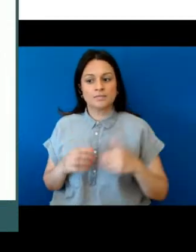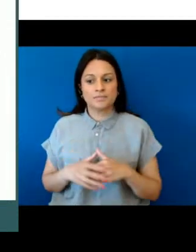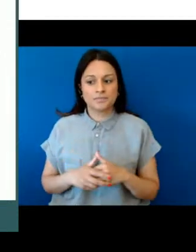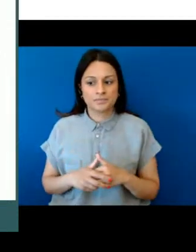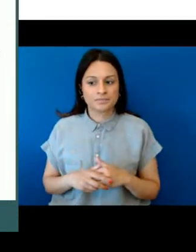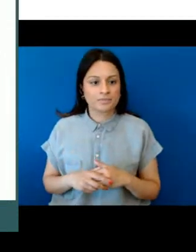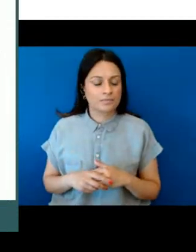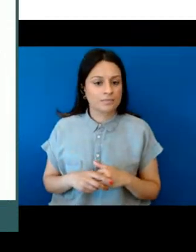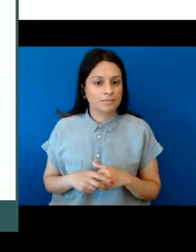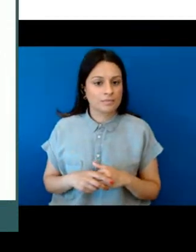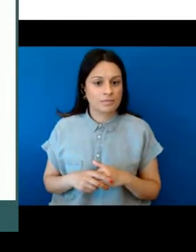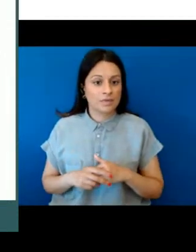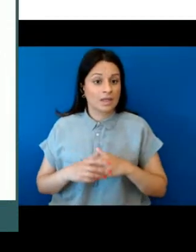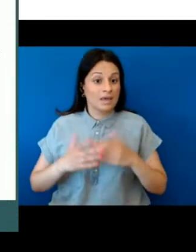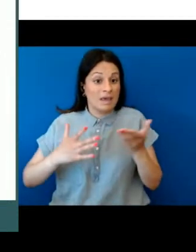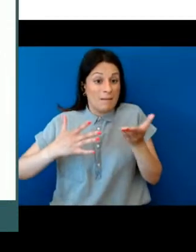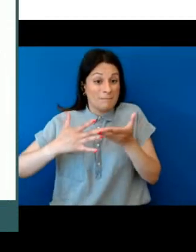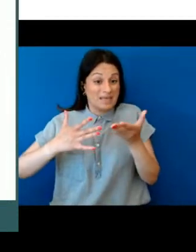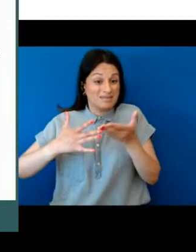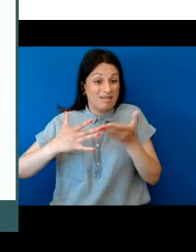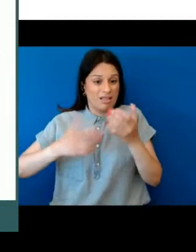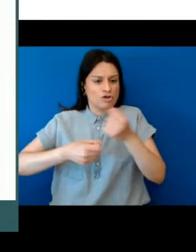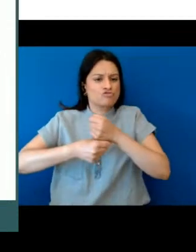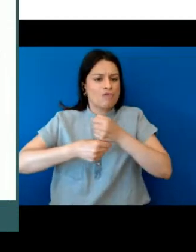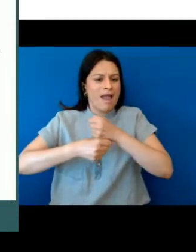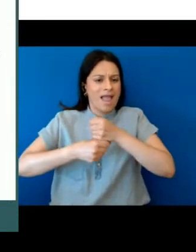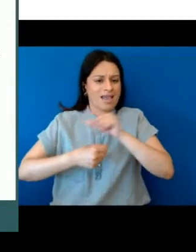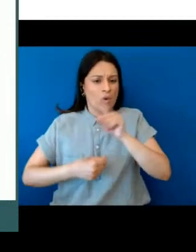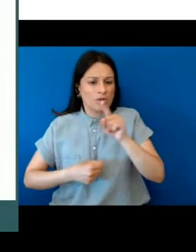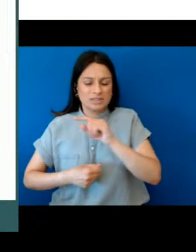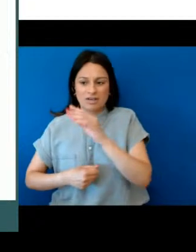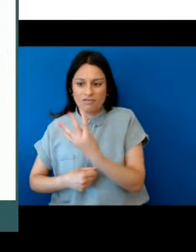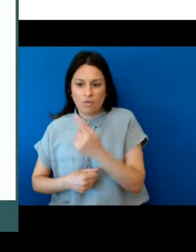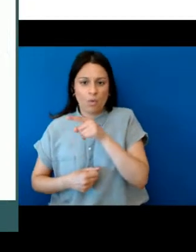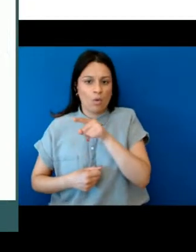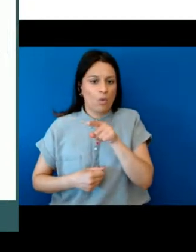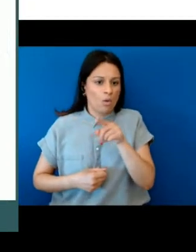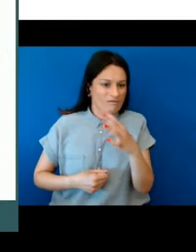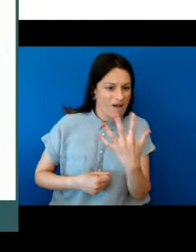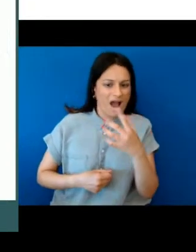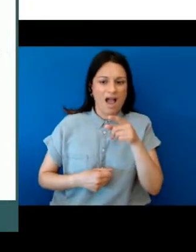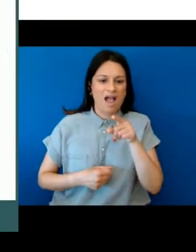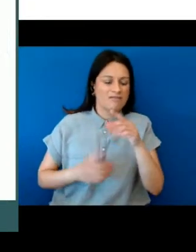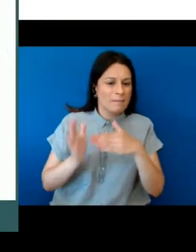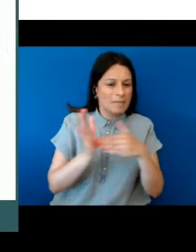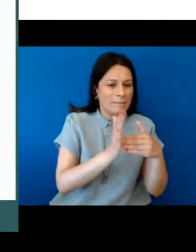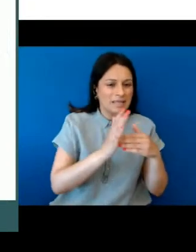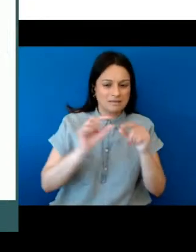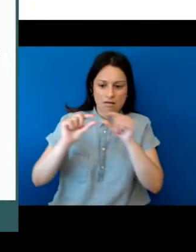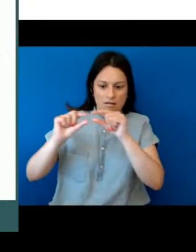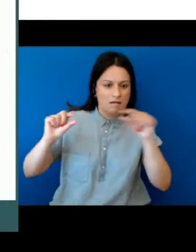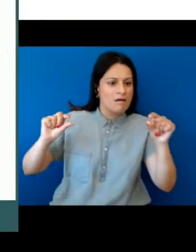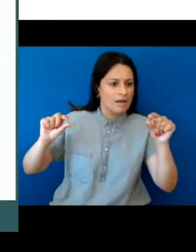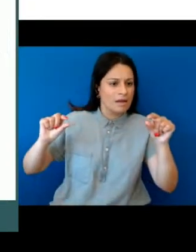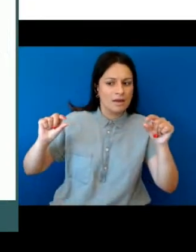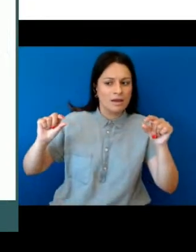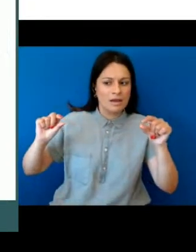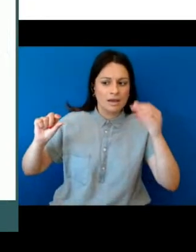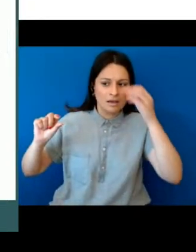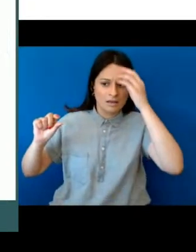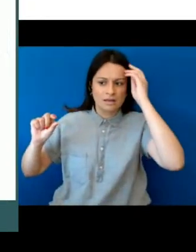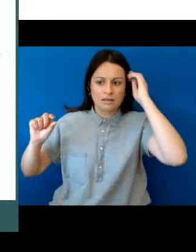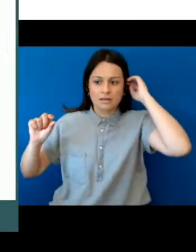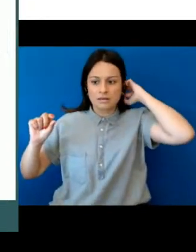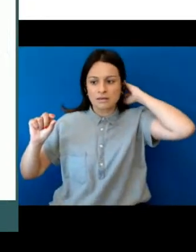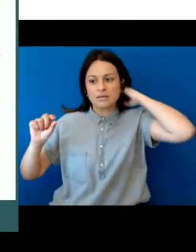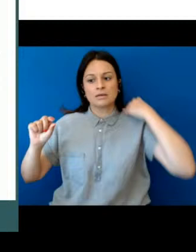middling grey area of kind of 4, 5 millimeters, where actually you may as well toss a